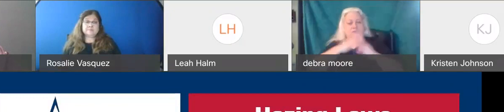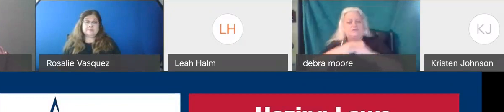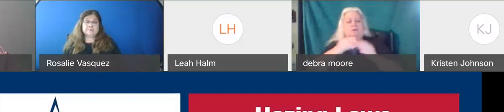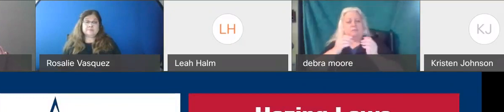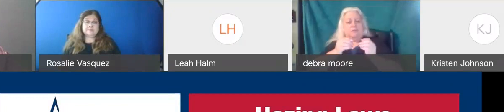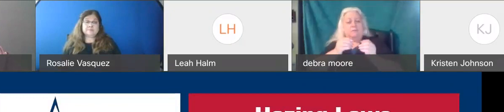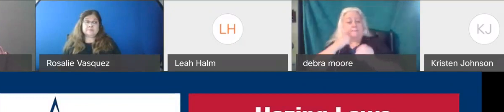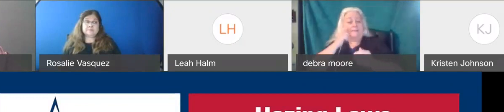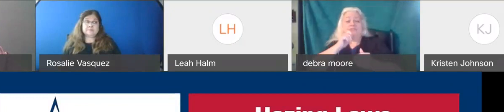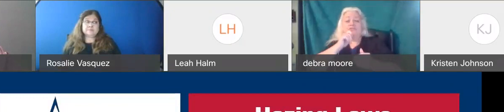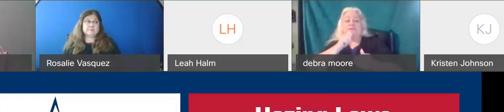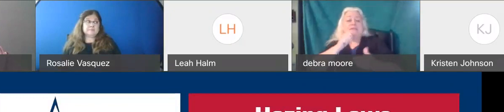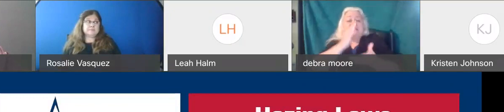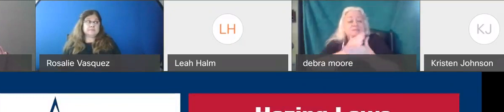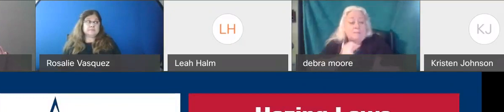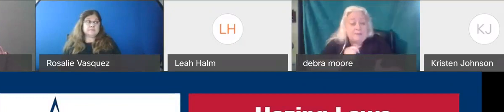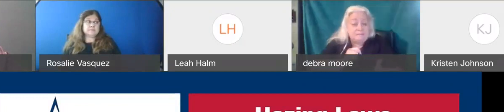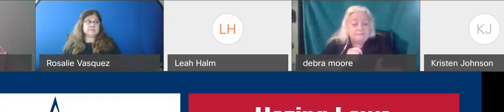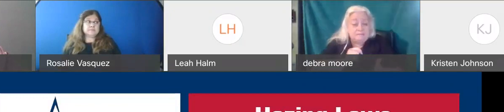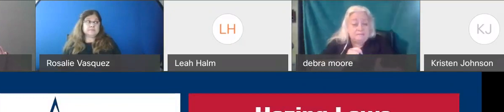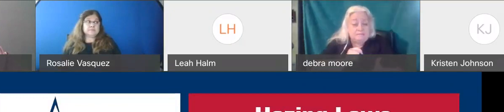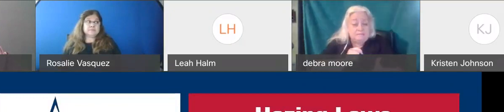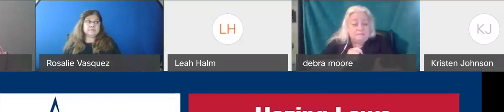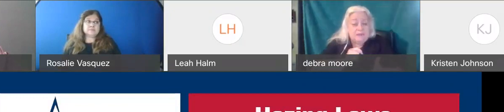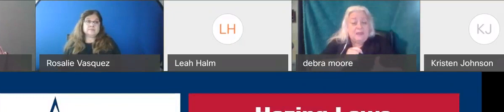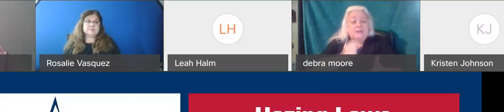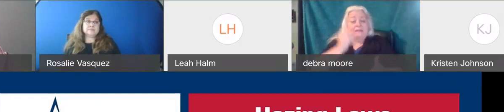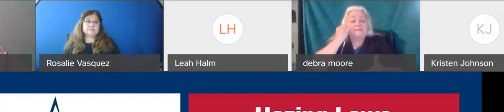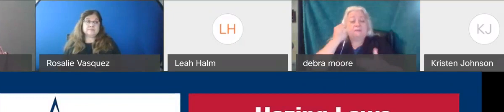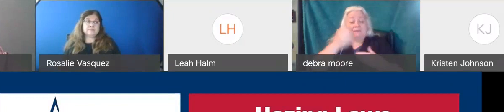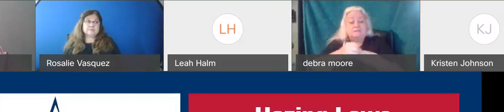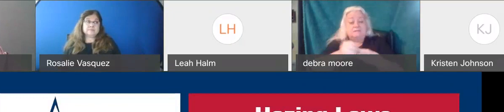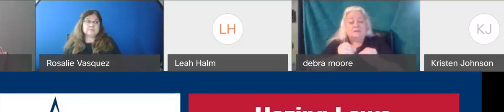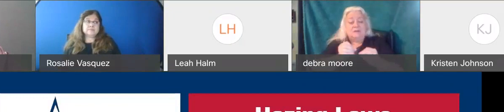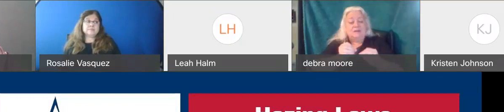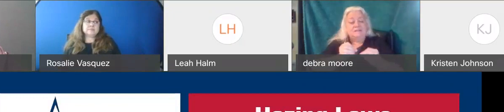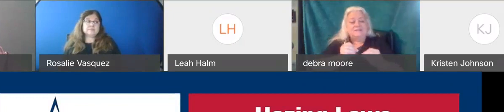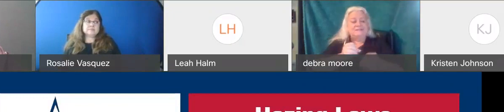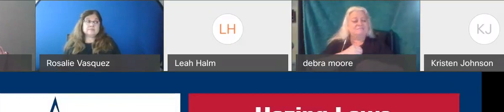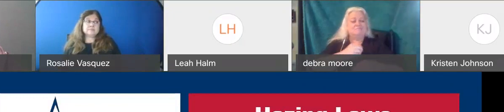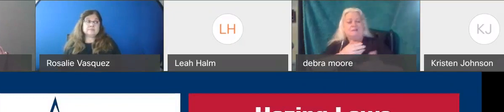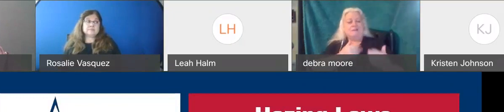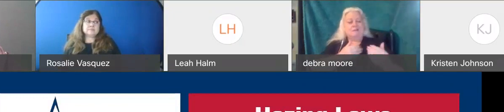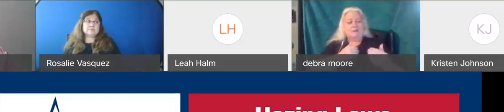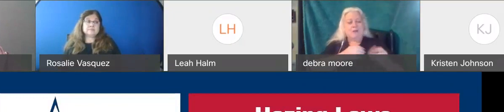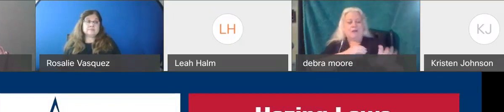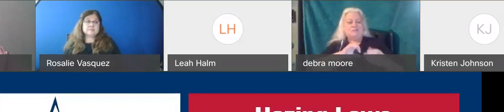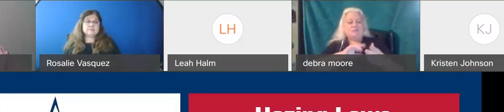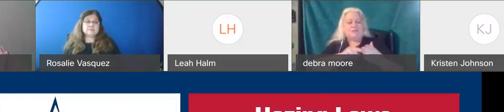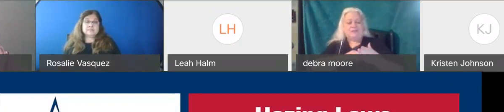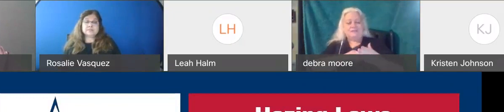then organizational hazing offenses occur when an organization condones or encourages hazing or assists in hazing. So if